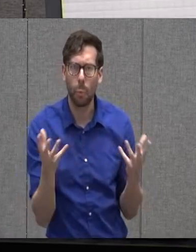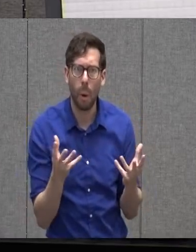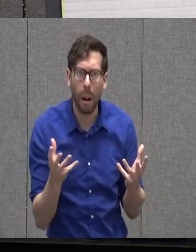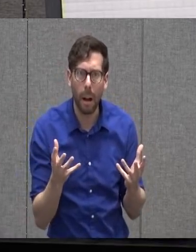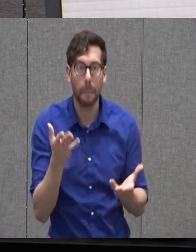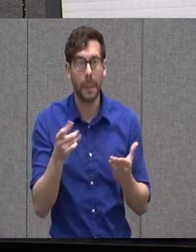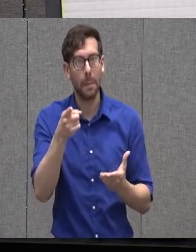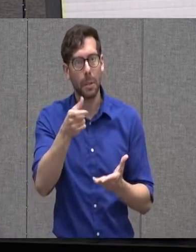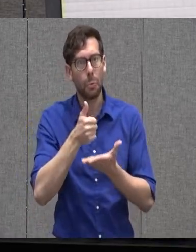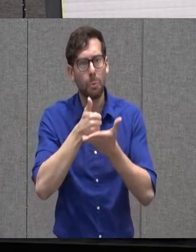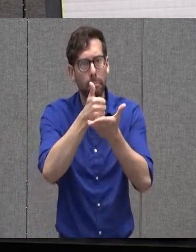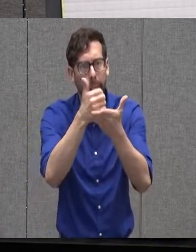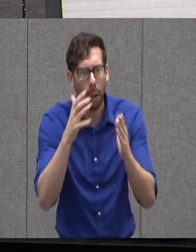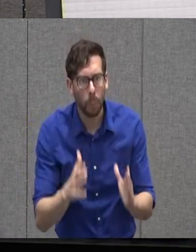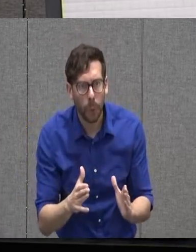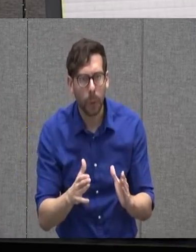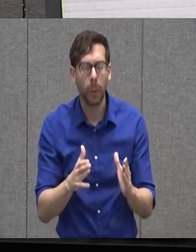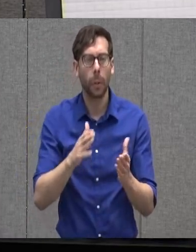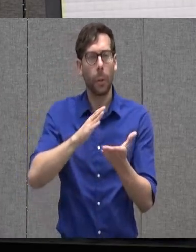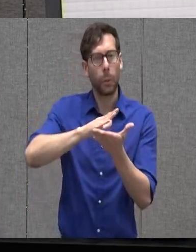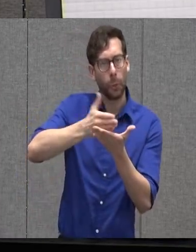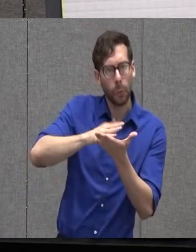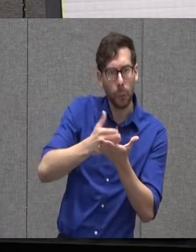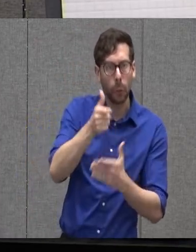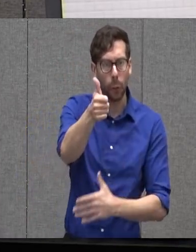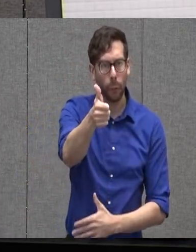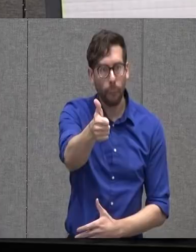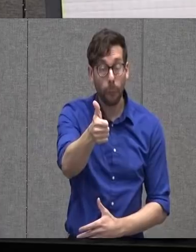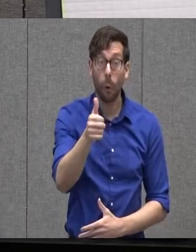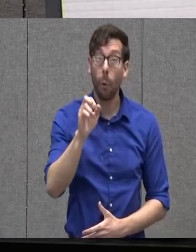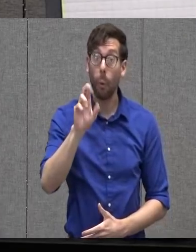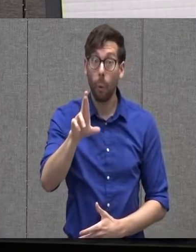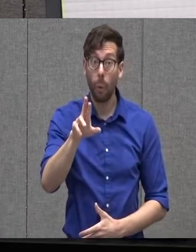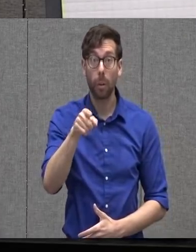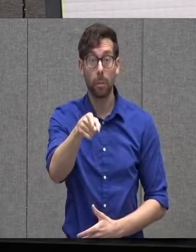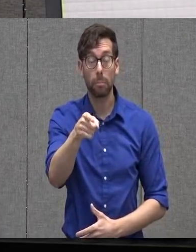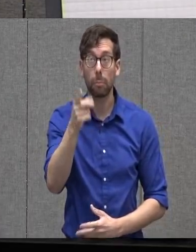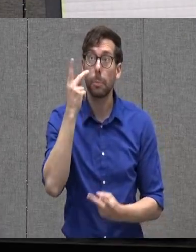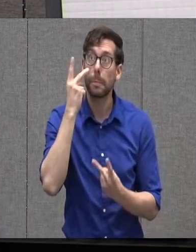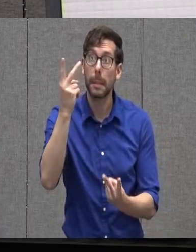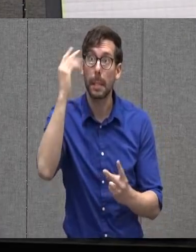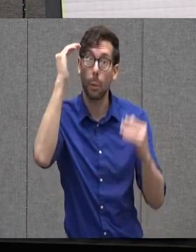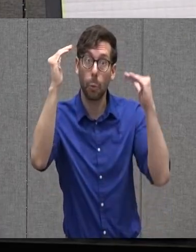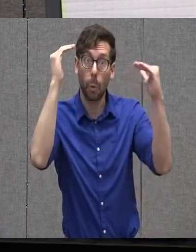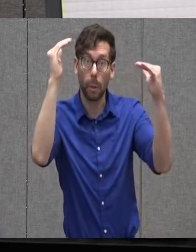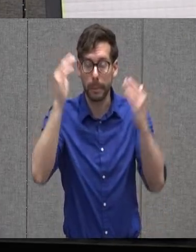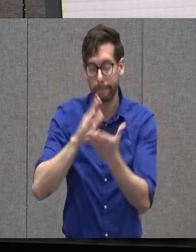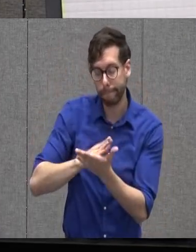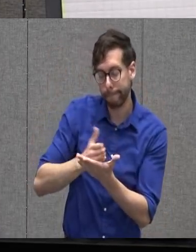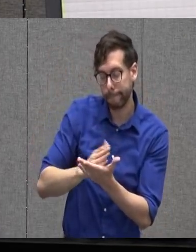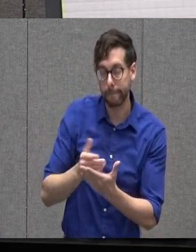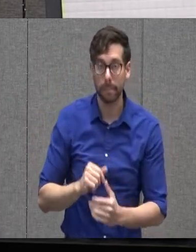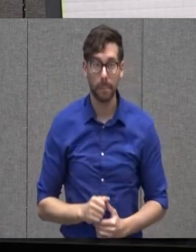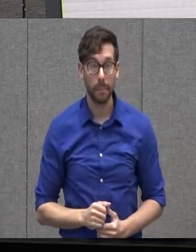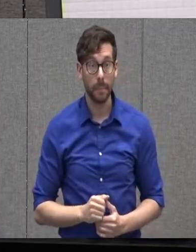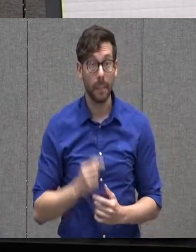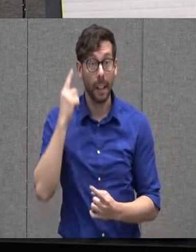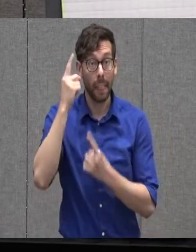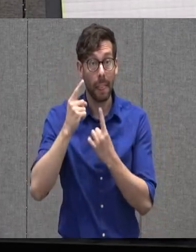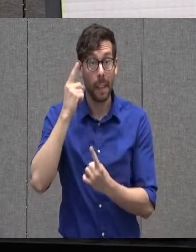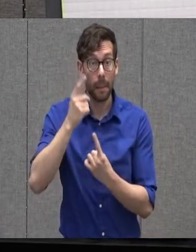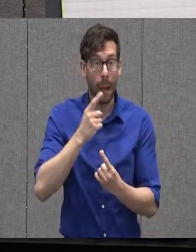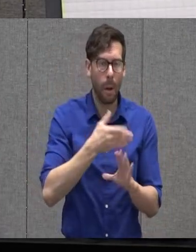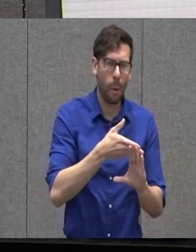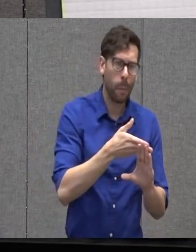cooking yourself, maybe you see the grown-ups around you. Let's think about what's happening before, during,